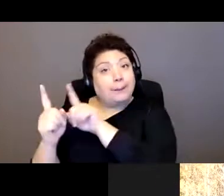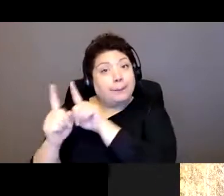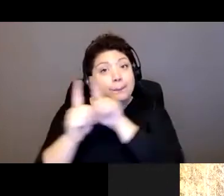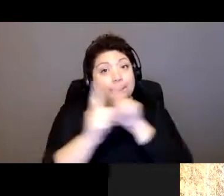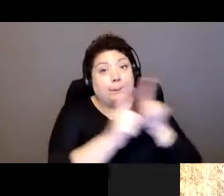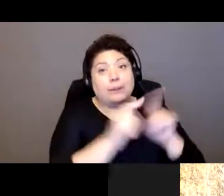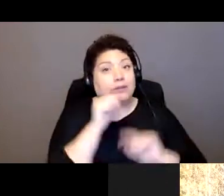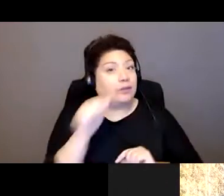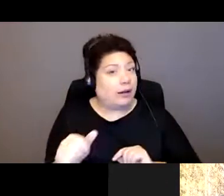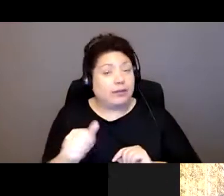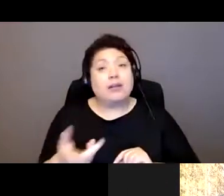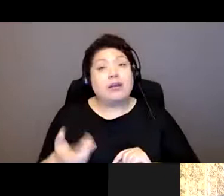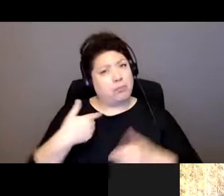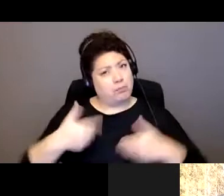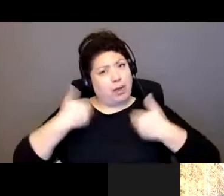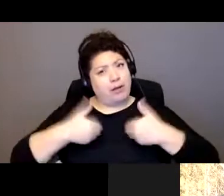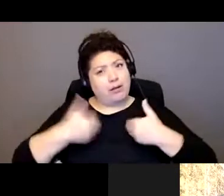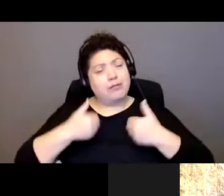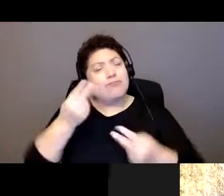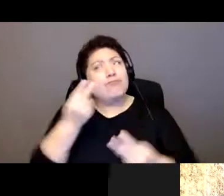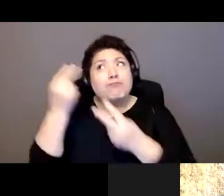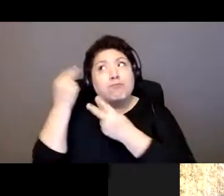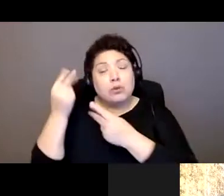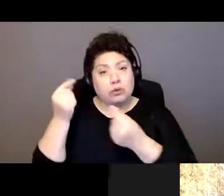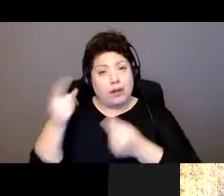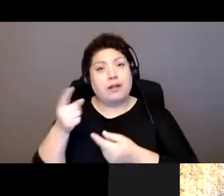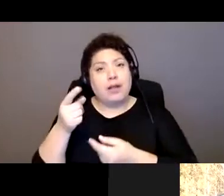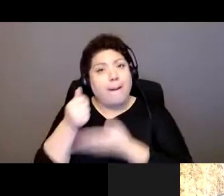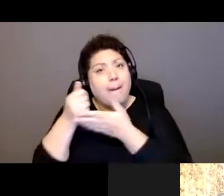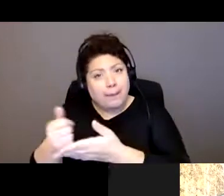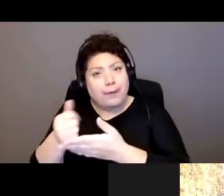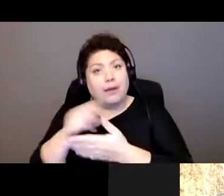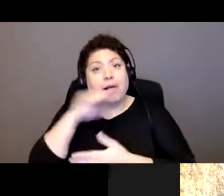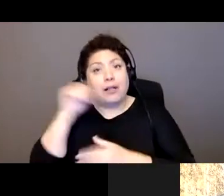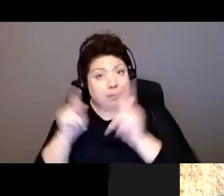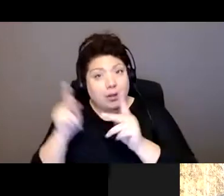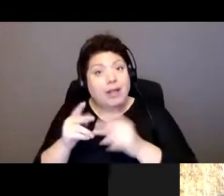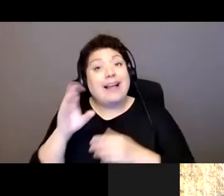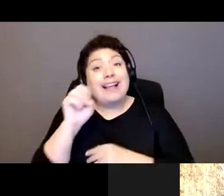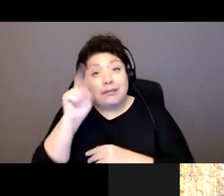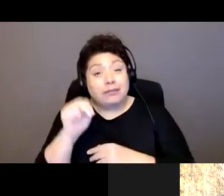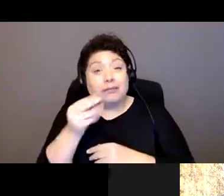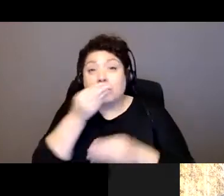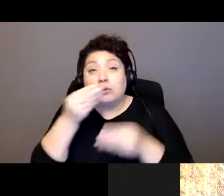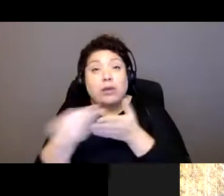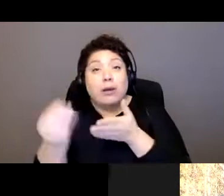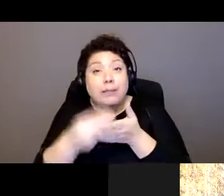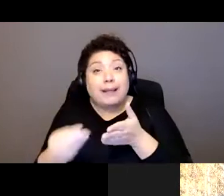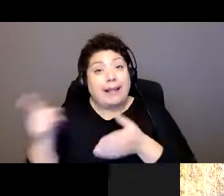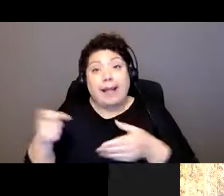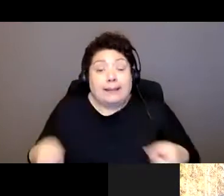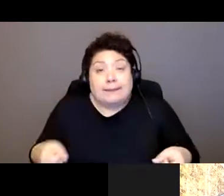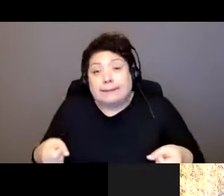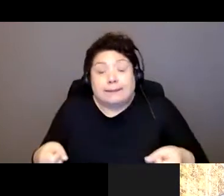help their elders, even when they're carrying their groceries. They would say, hey, can I help you with your groceries? And then, of course,